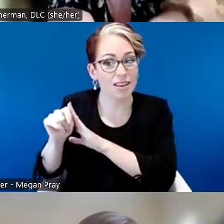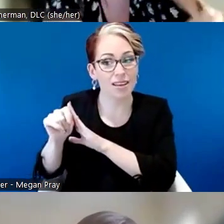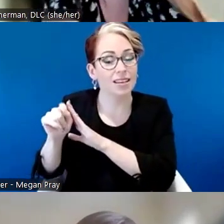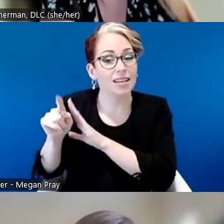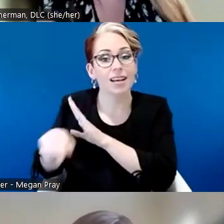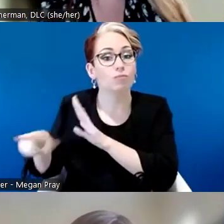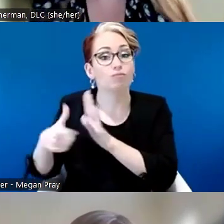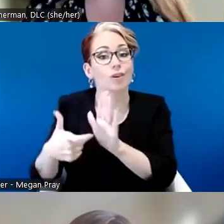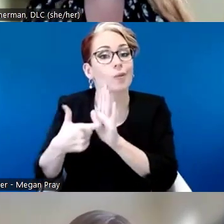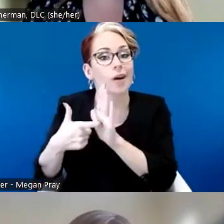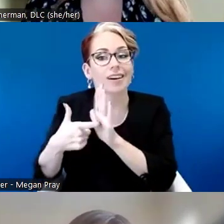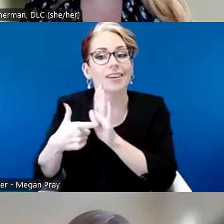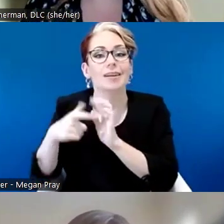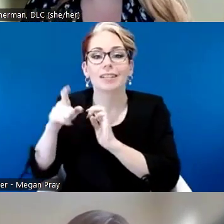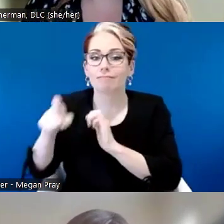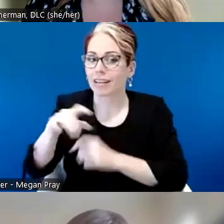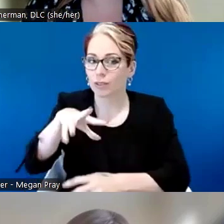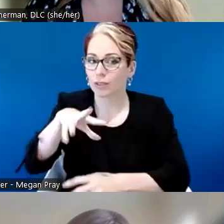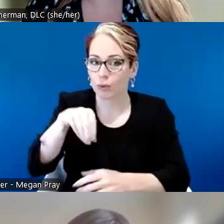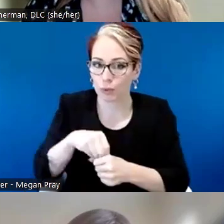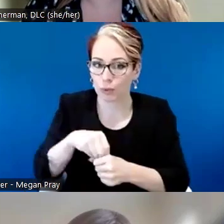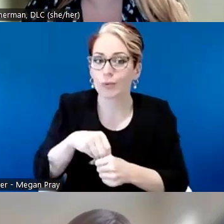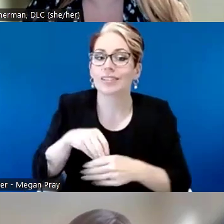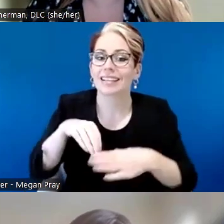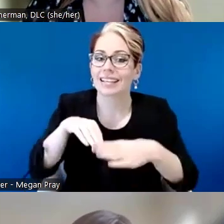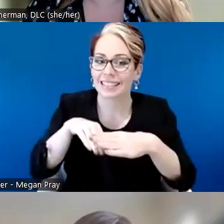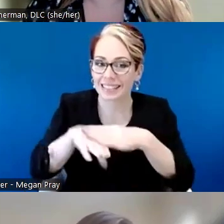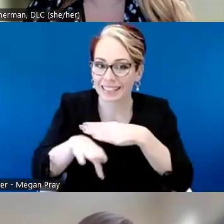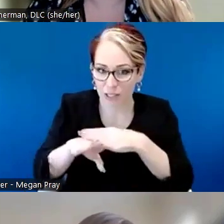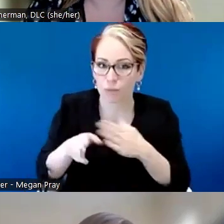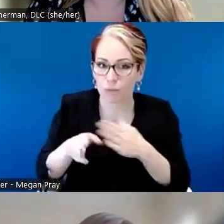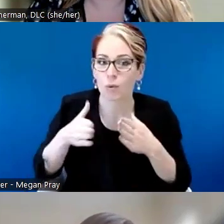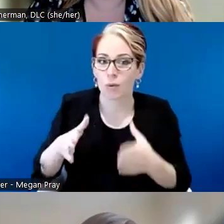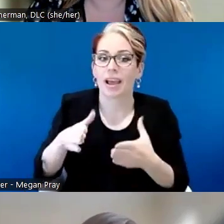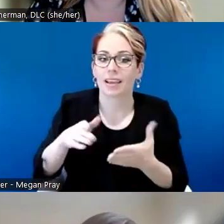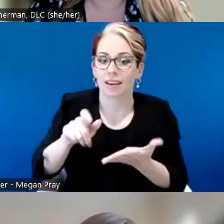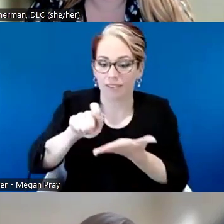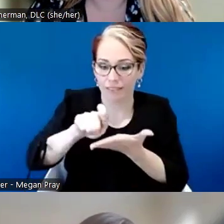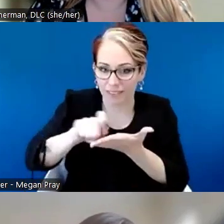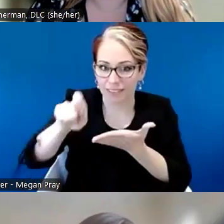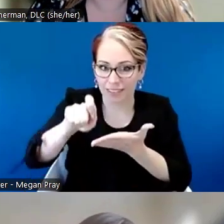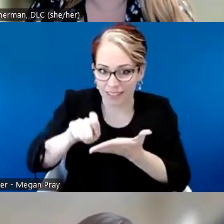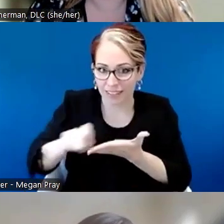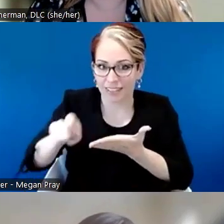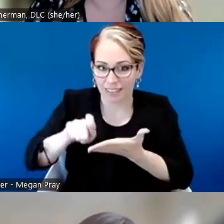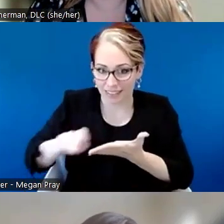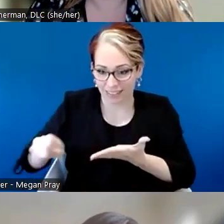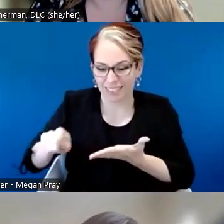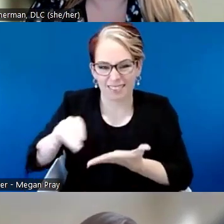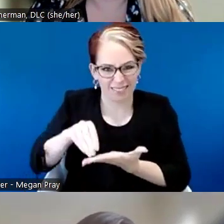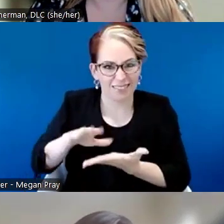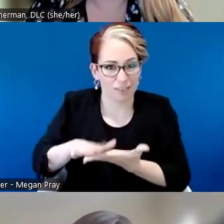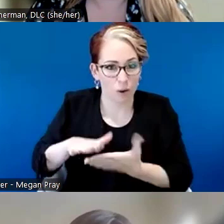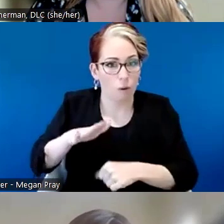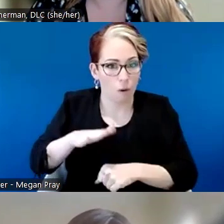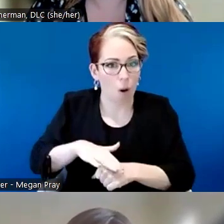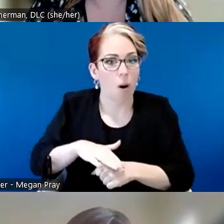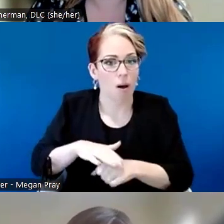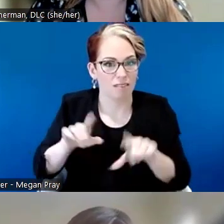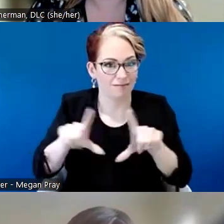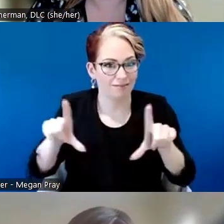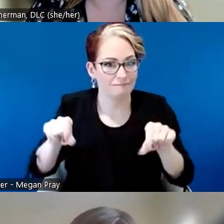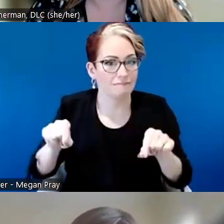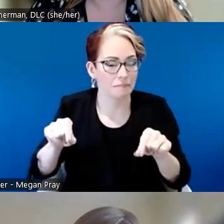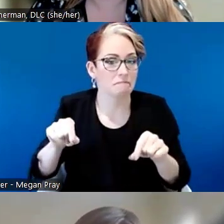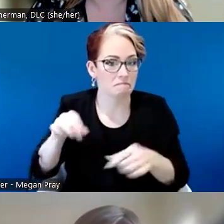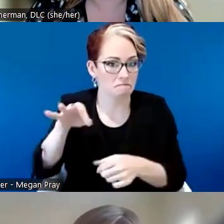an accessible way of marking the ballot. That then required the